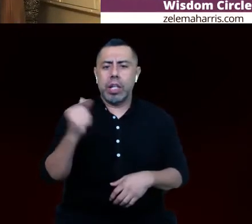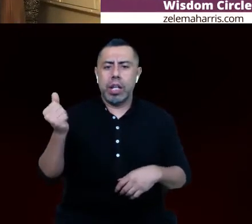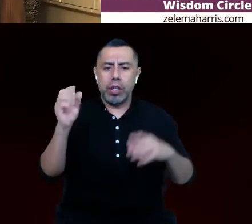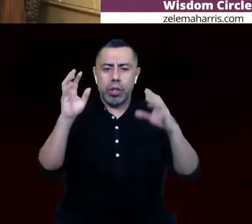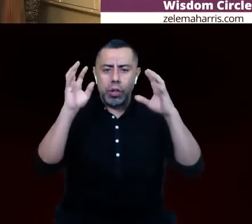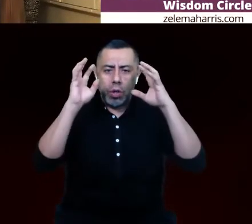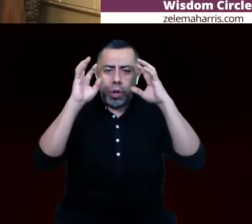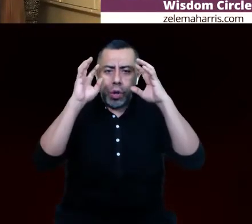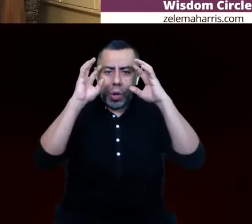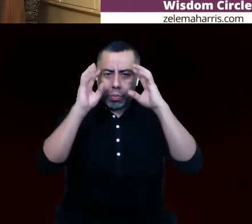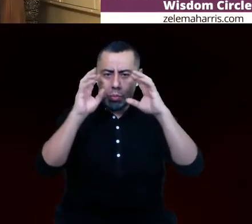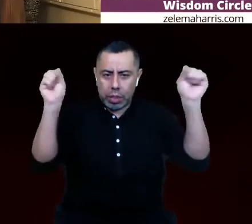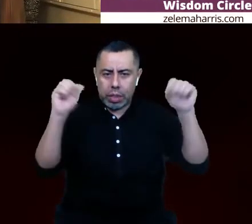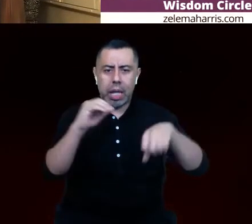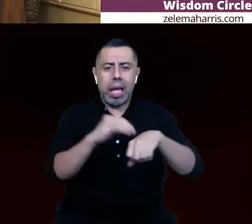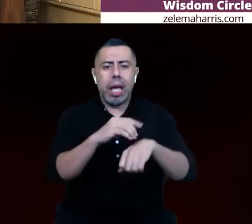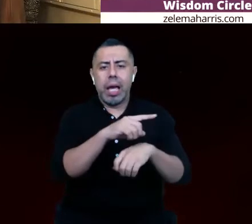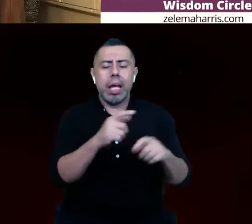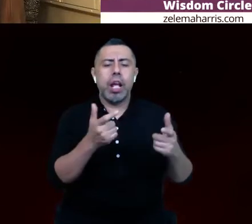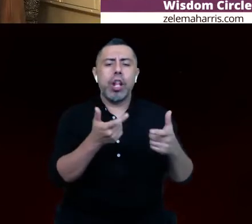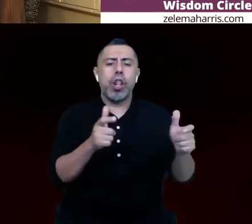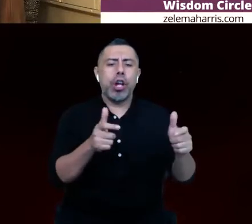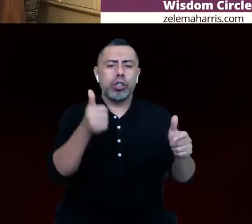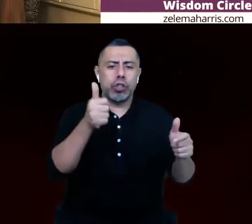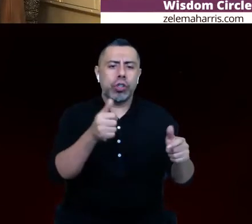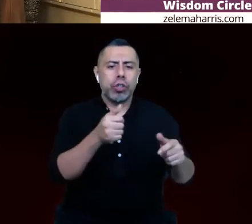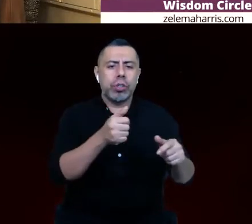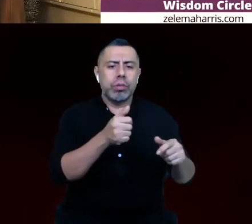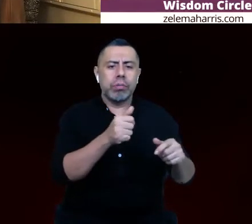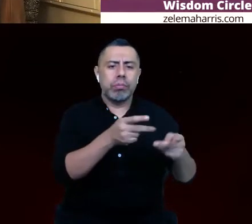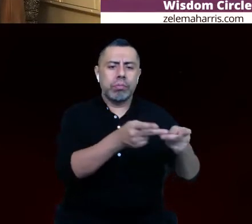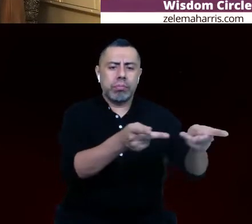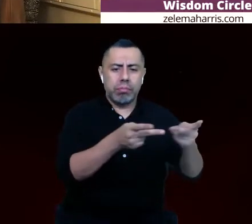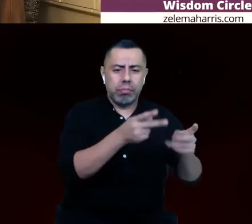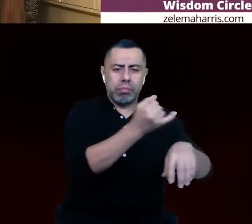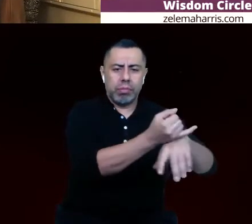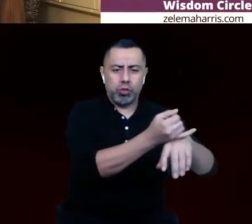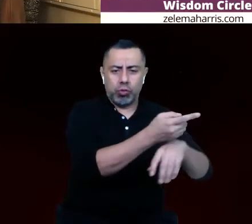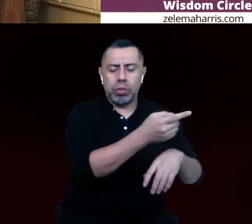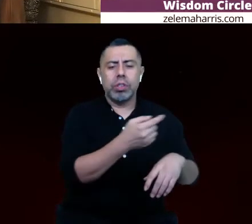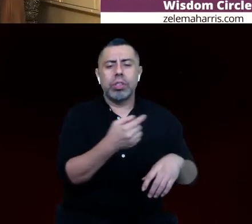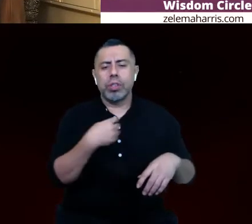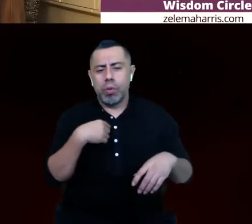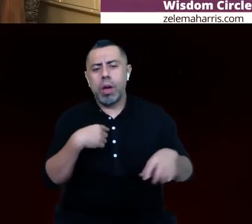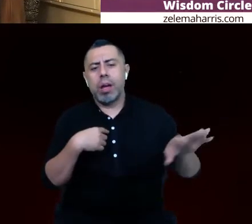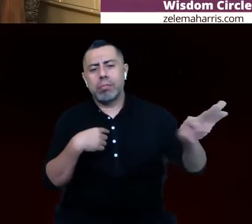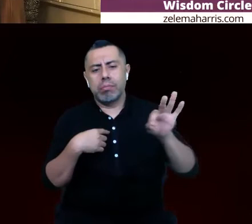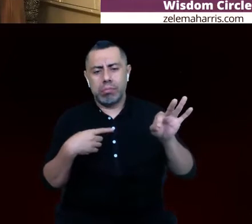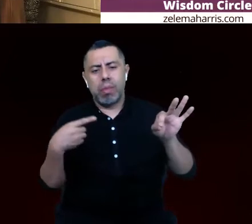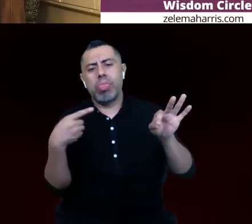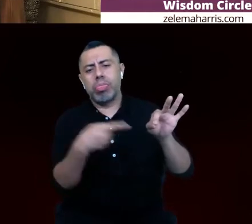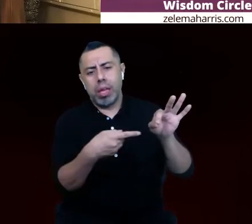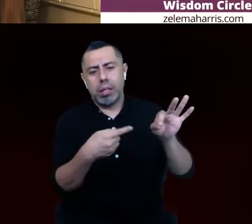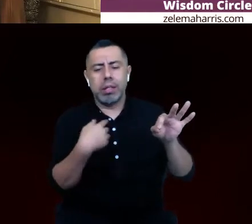at a larger institution. And so I chose to do that. And I knew that